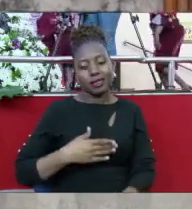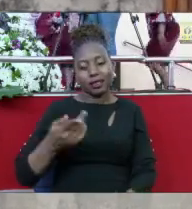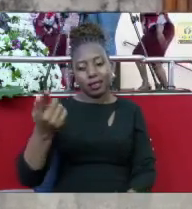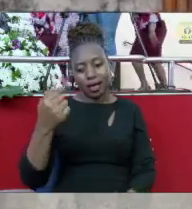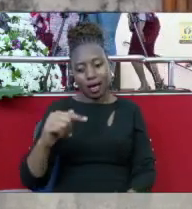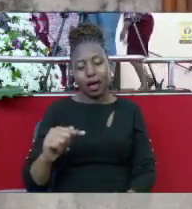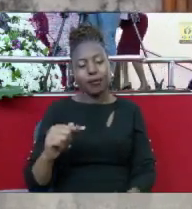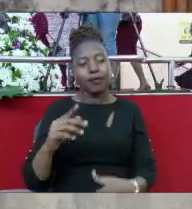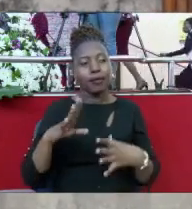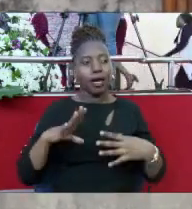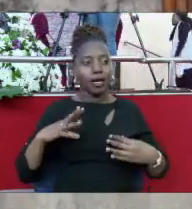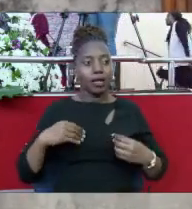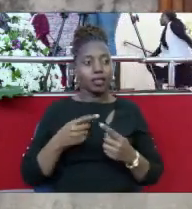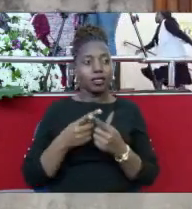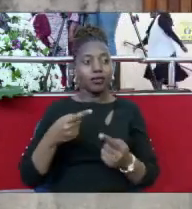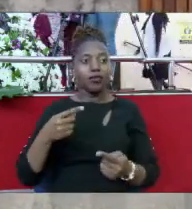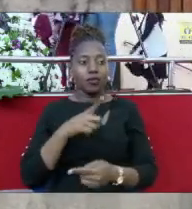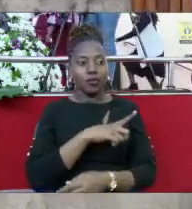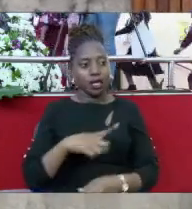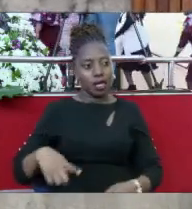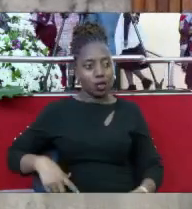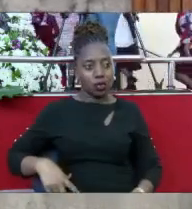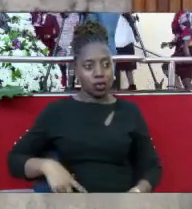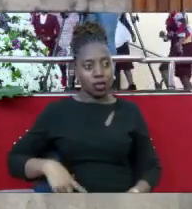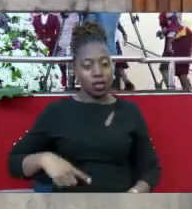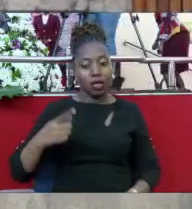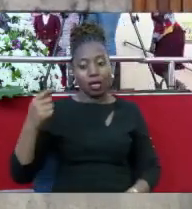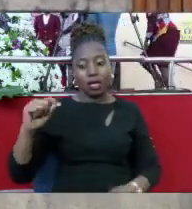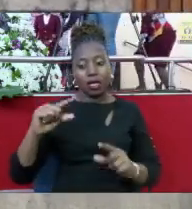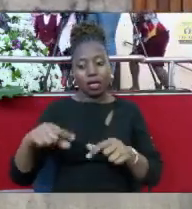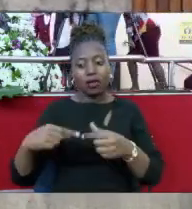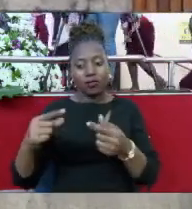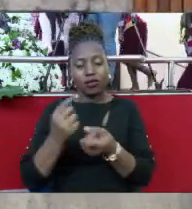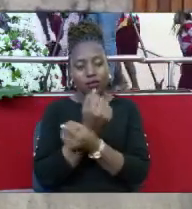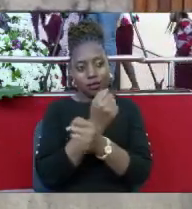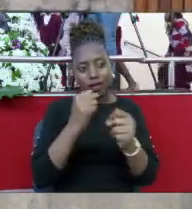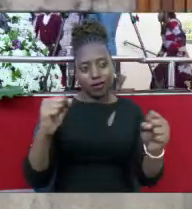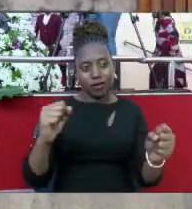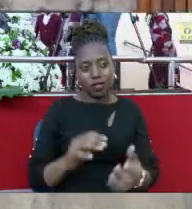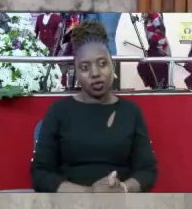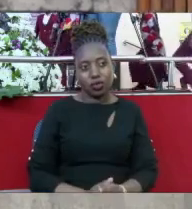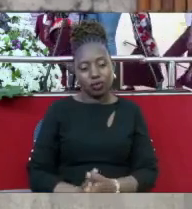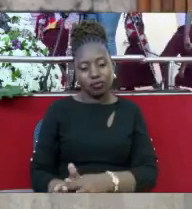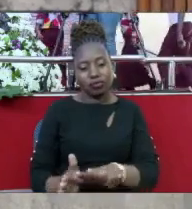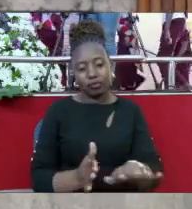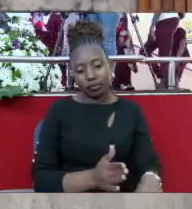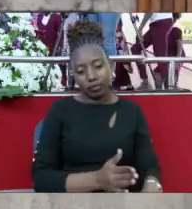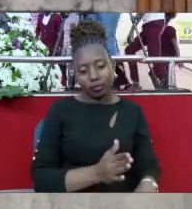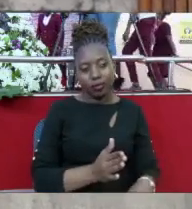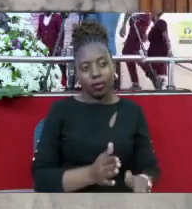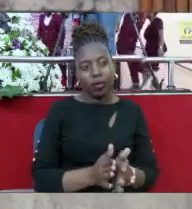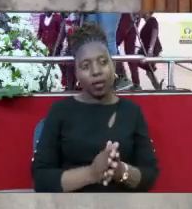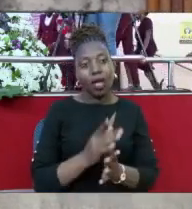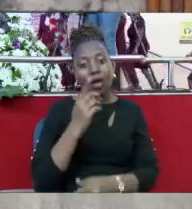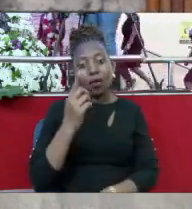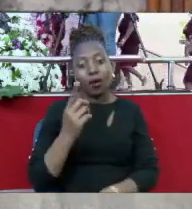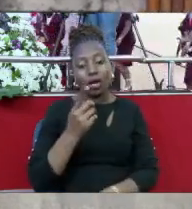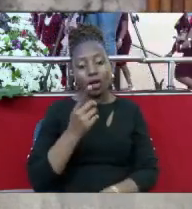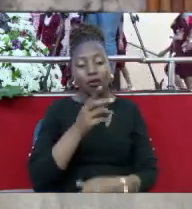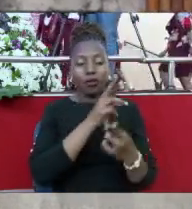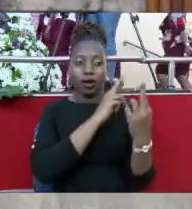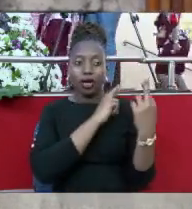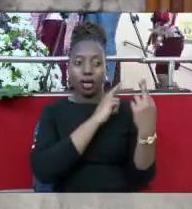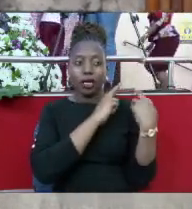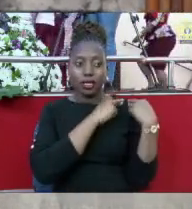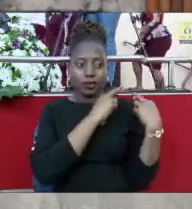receive from the Lord salvation. You may also be here. One of our responsibilities is healthy